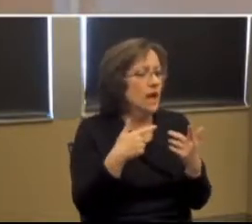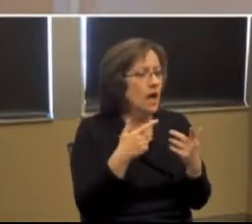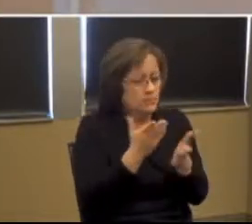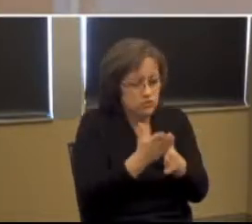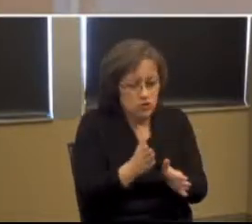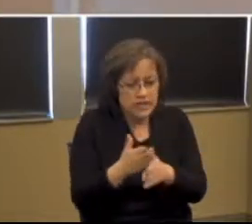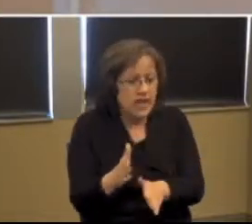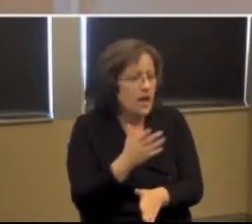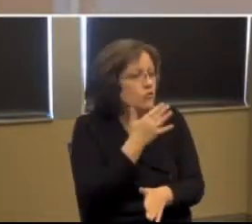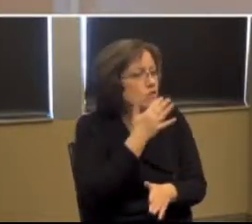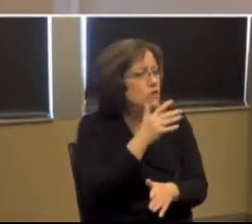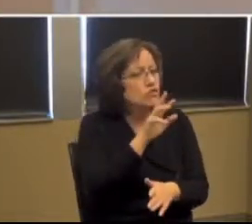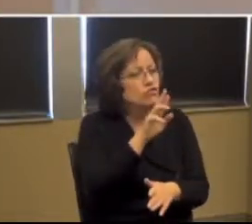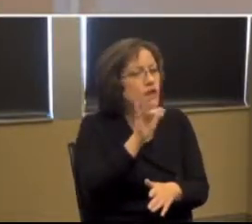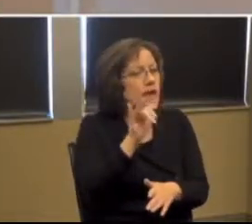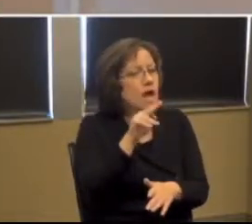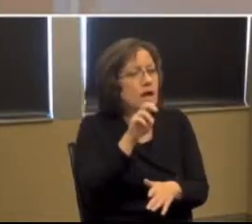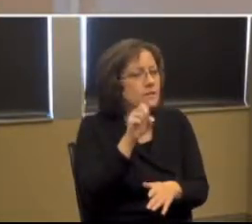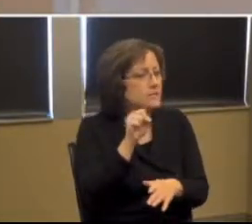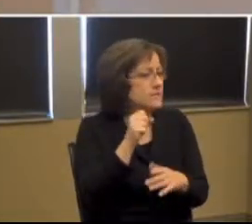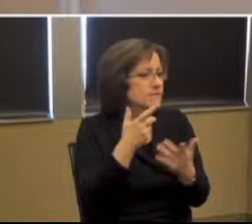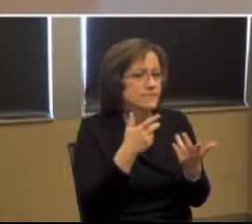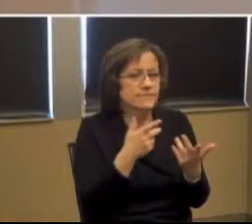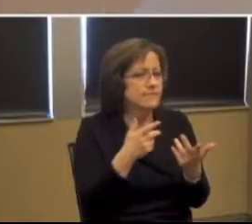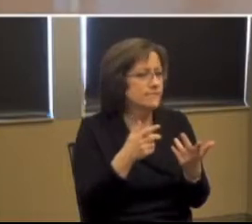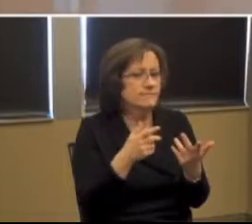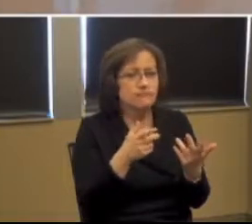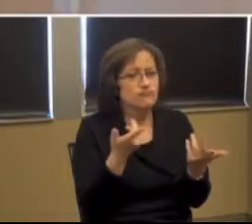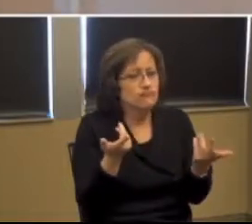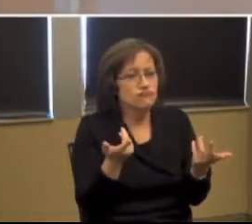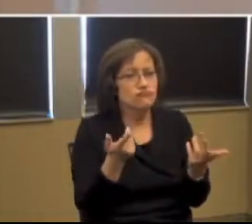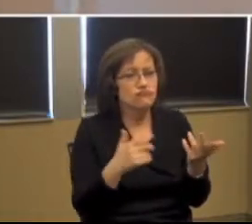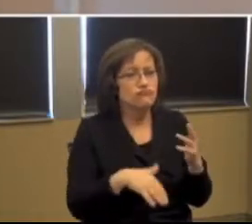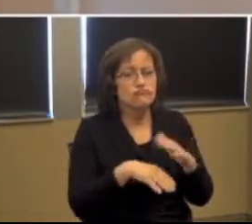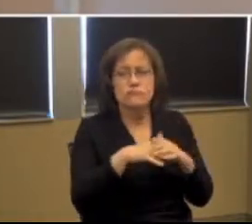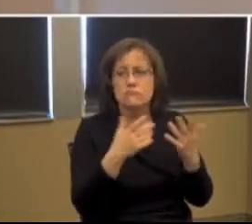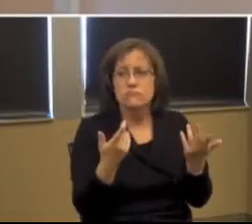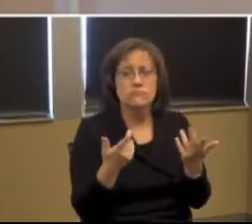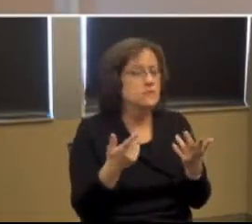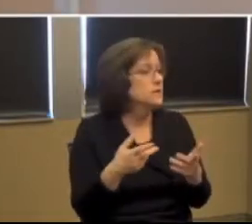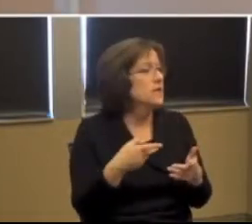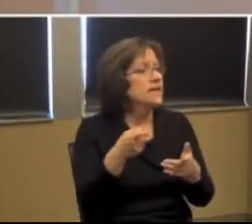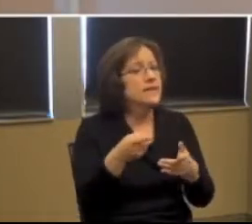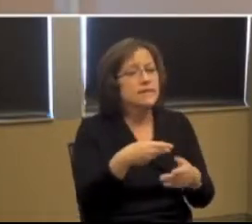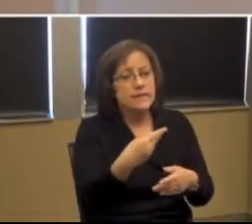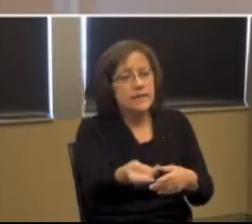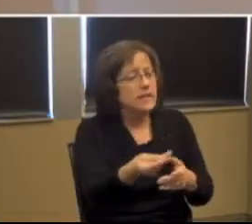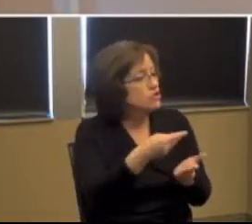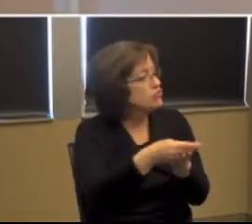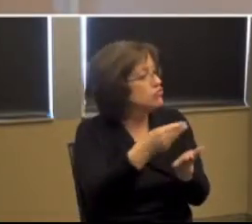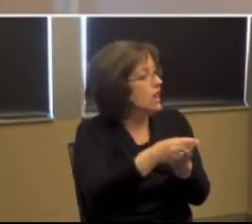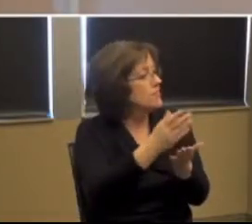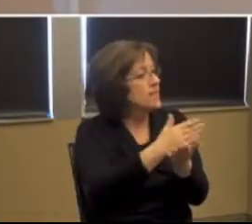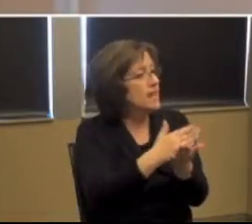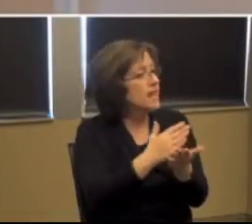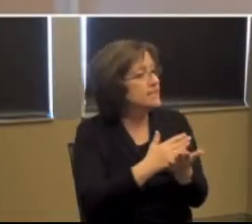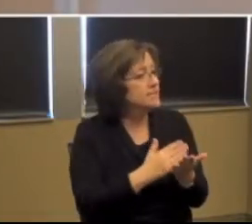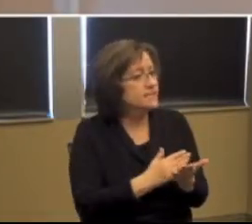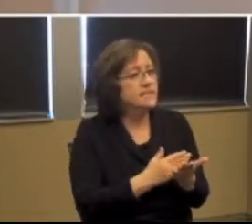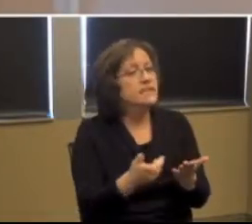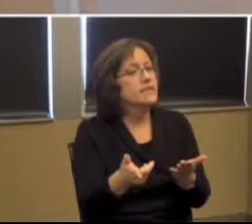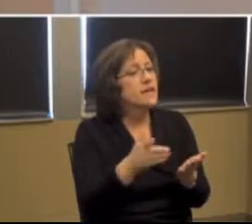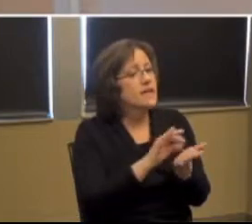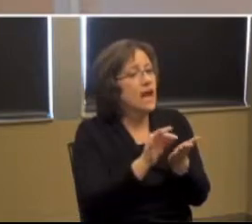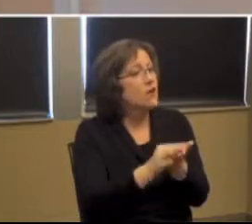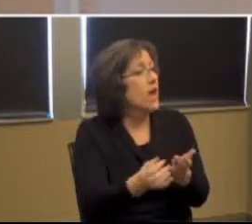sorting crayons kind of idea. It can be as much as here's the shopping list, count your money out for